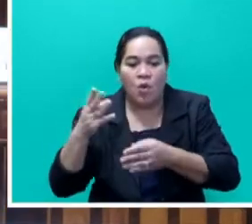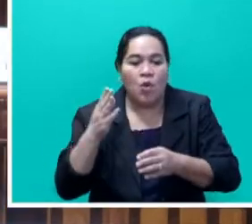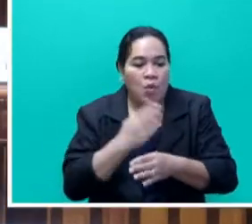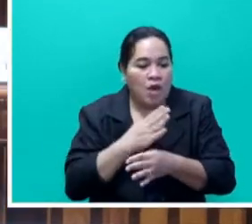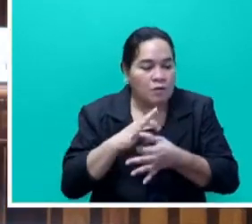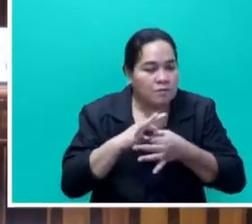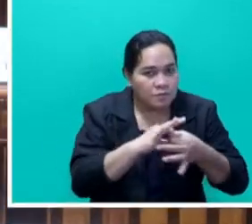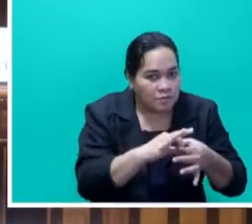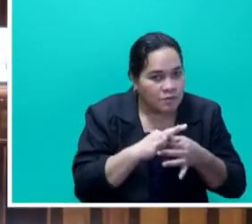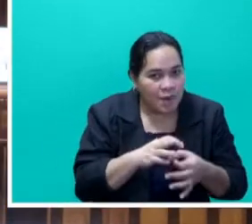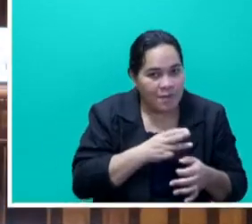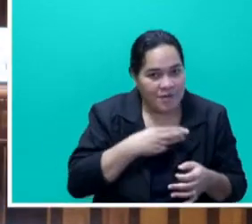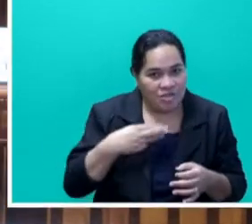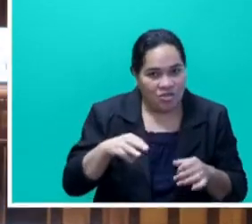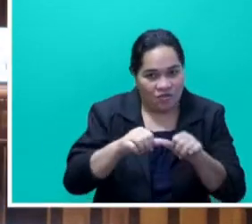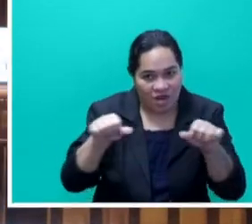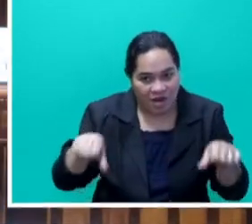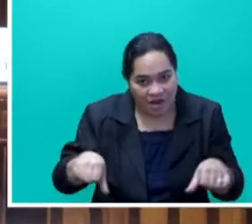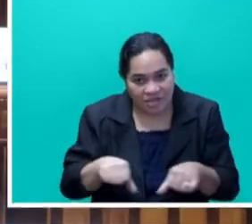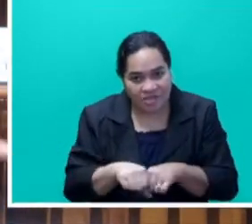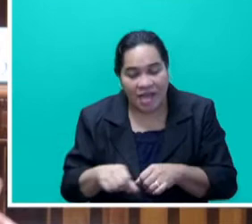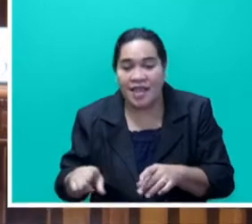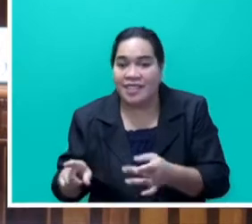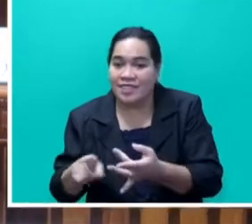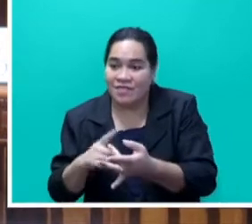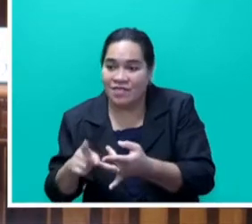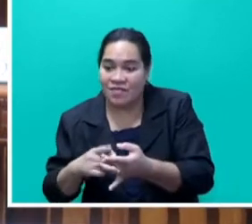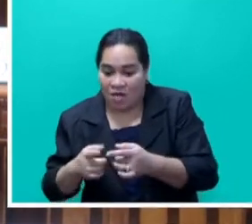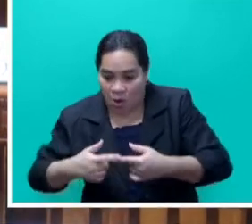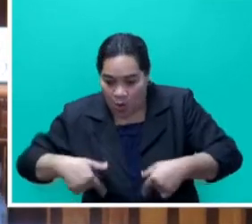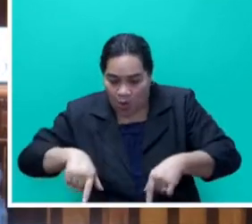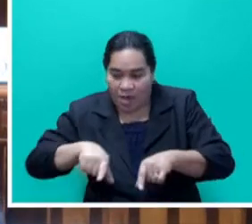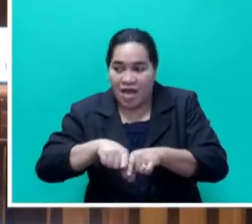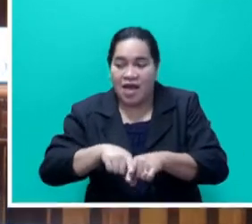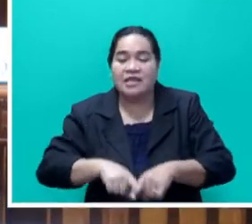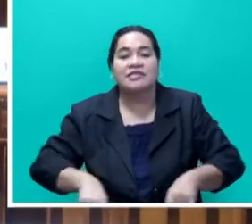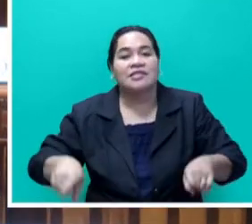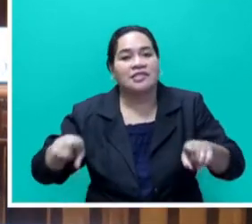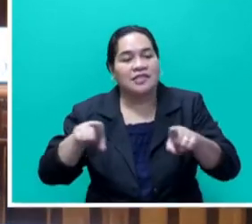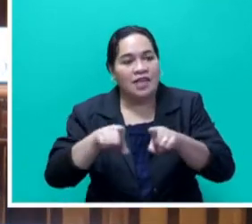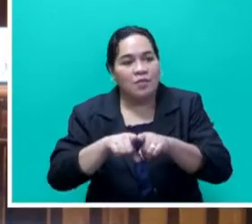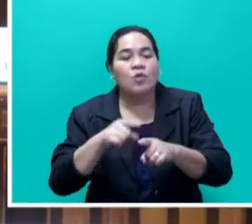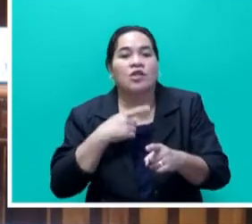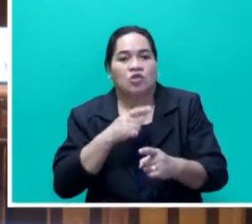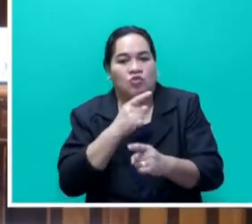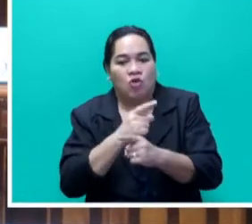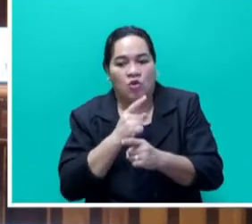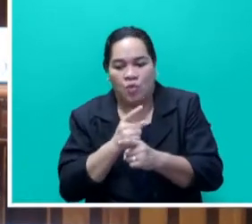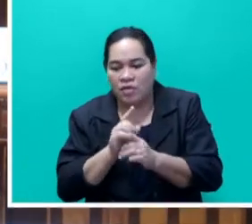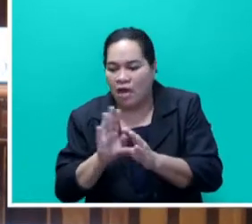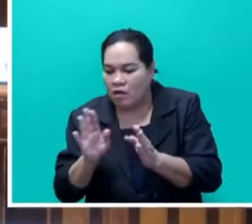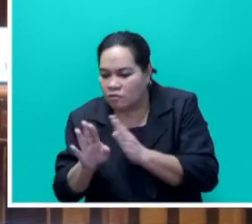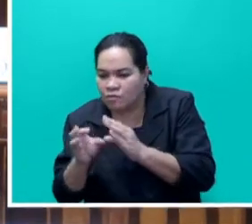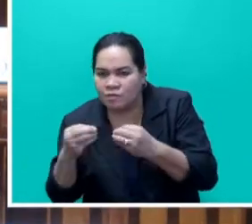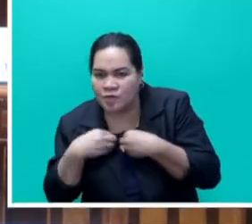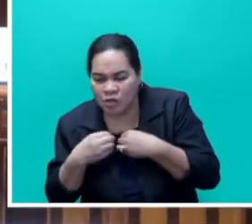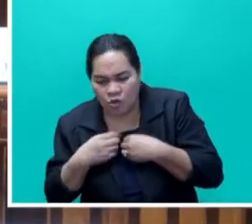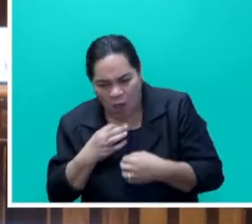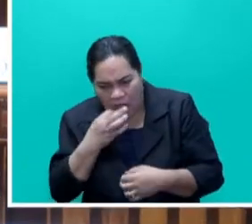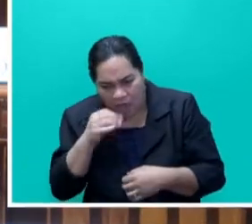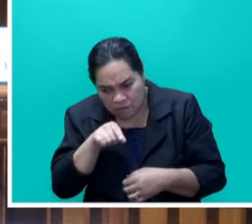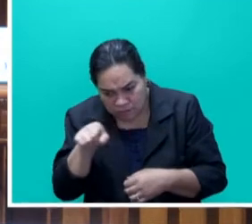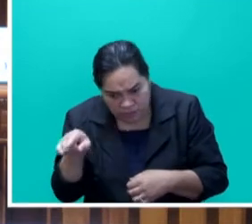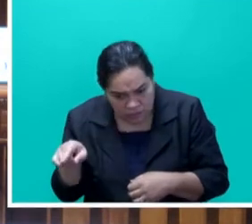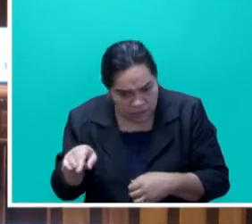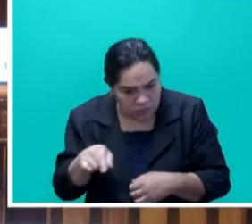Agriculture and various other international agencies, including local agencies, and also, of course, talking to the private sector to see their appetite in